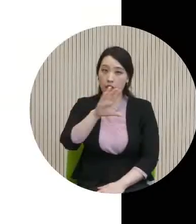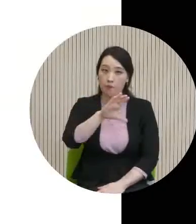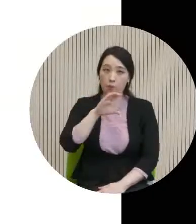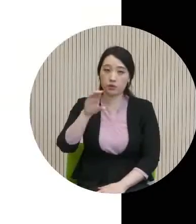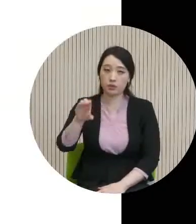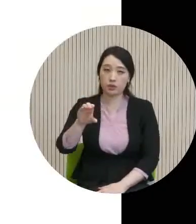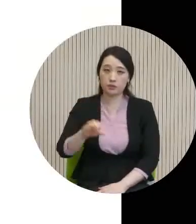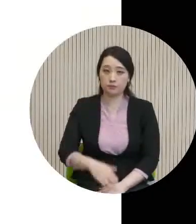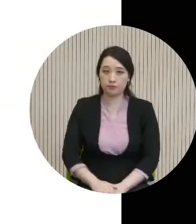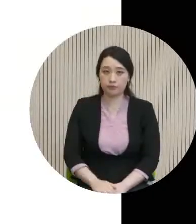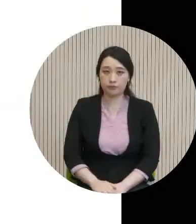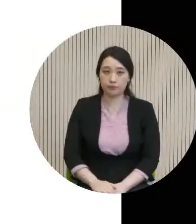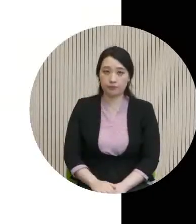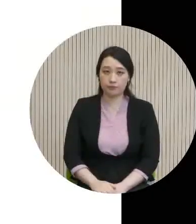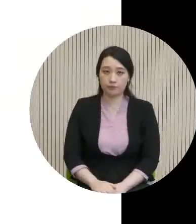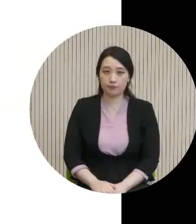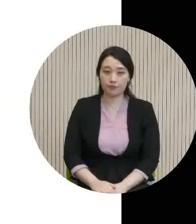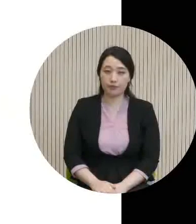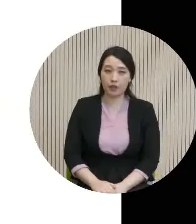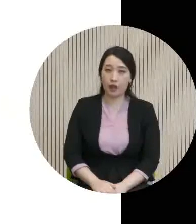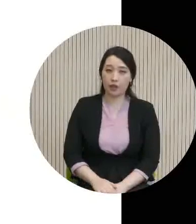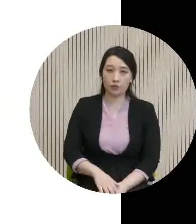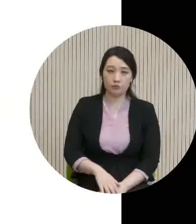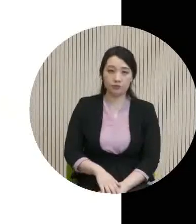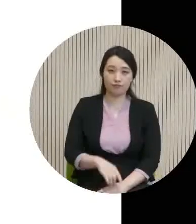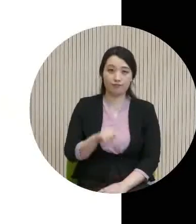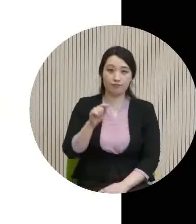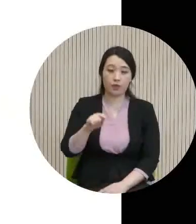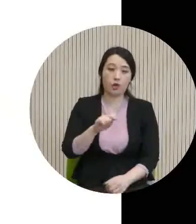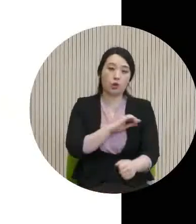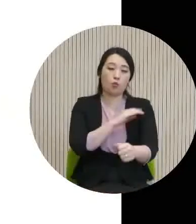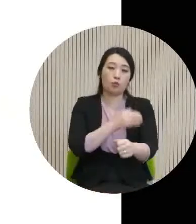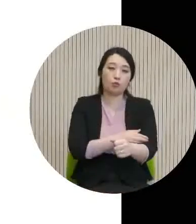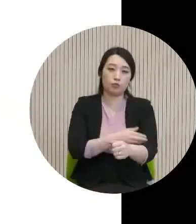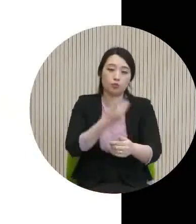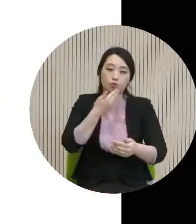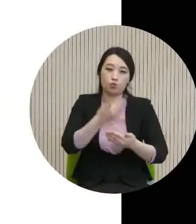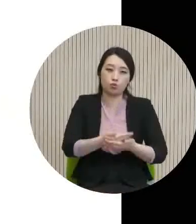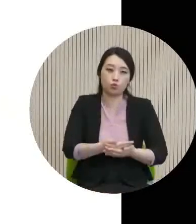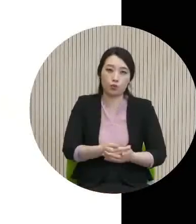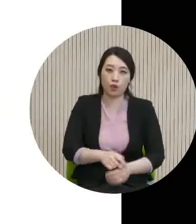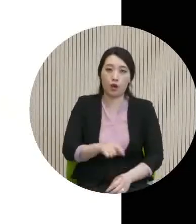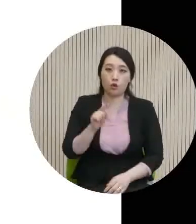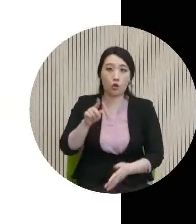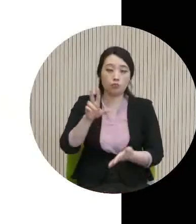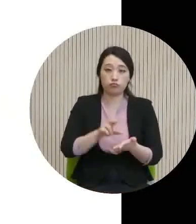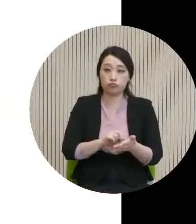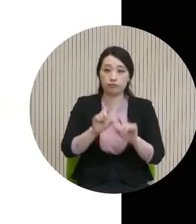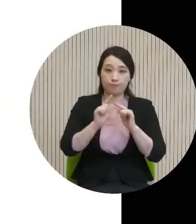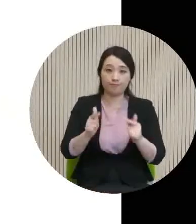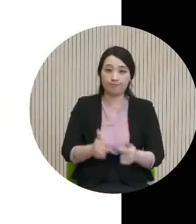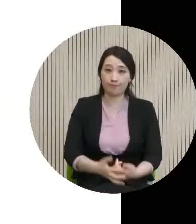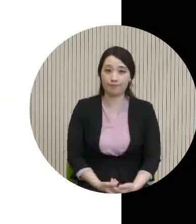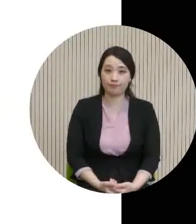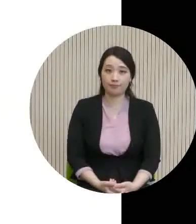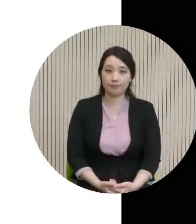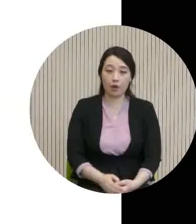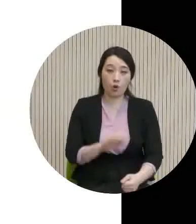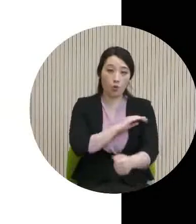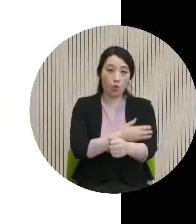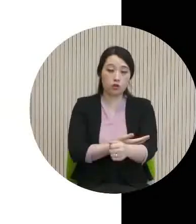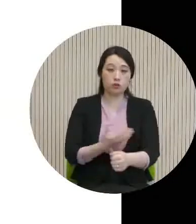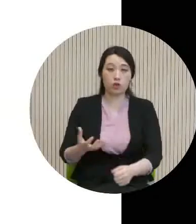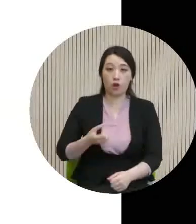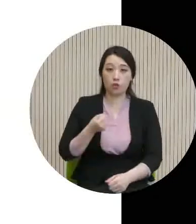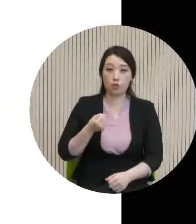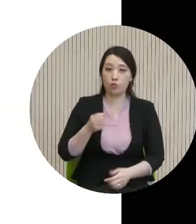copyright owner has. And there's nothing wrong in that. It is for them to exploit it in order for them to be